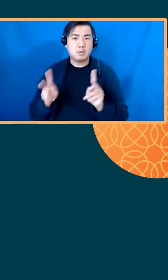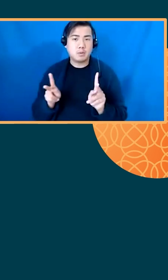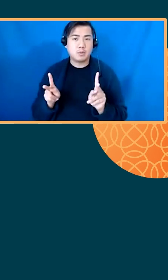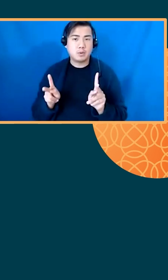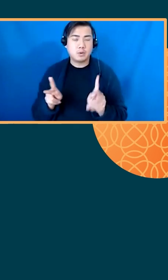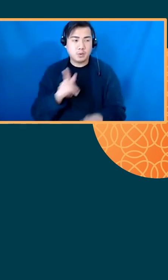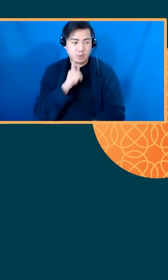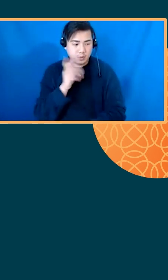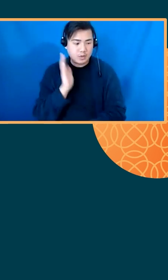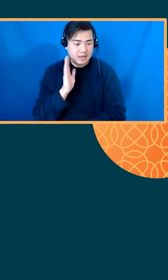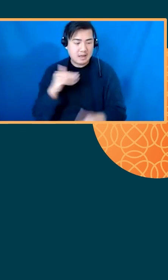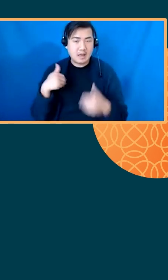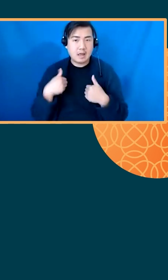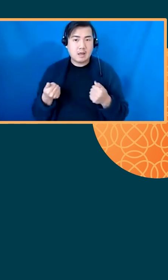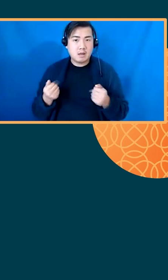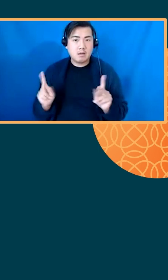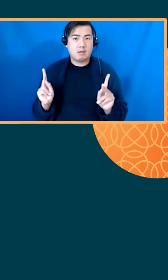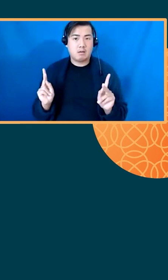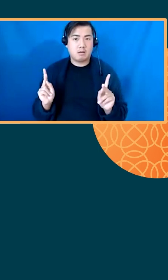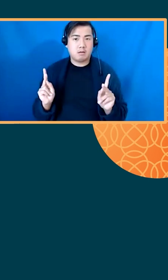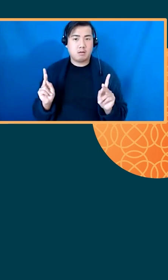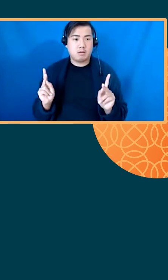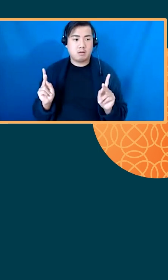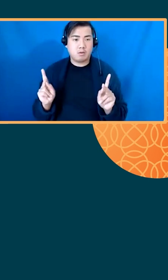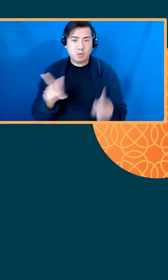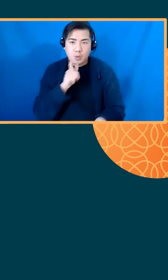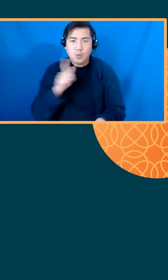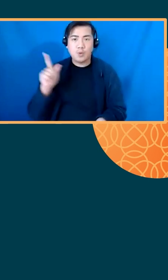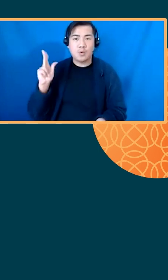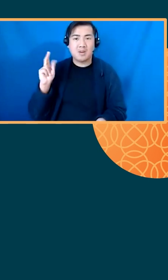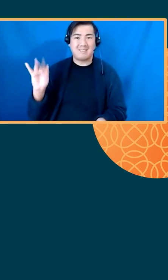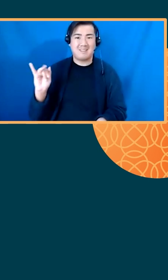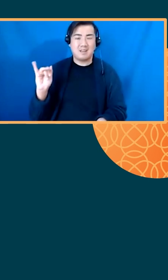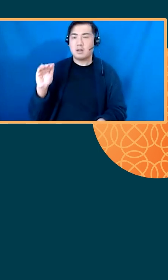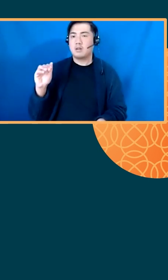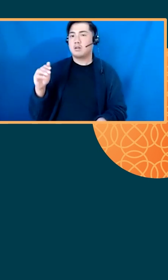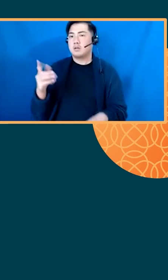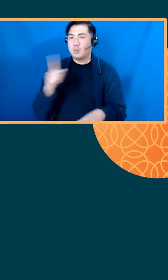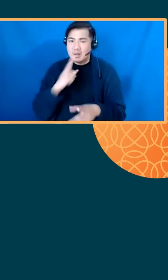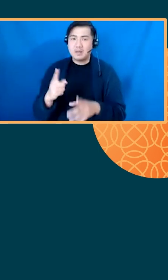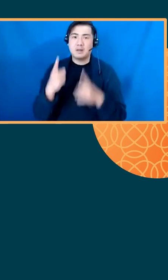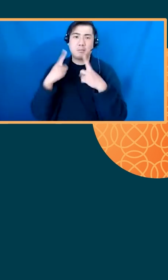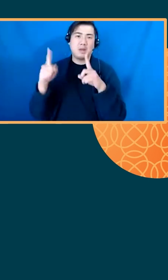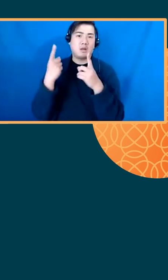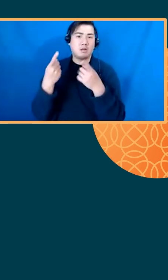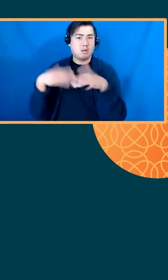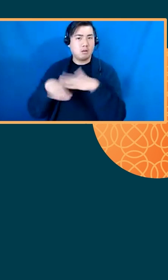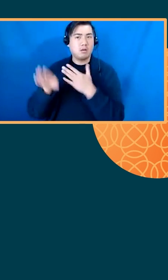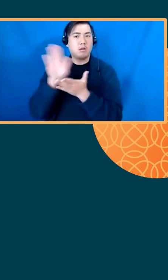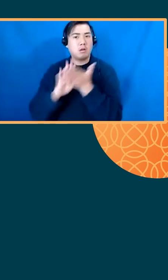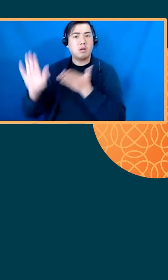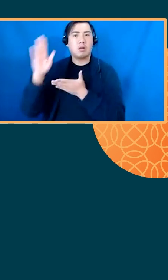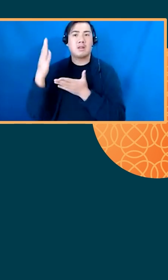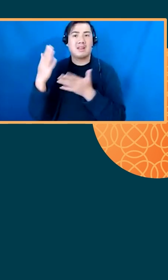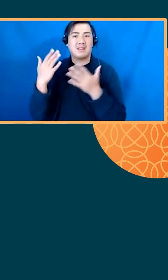the opportunity and honestly the luck to access higher education, which has then gotten us a